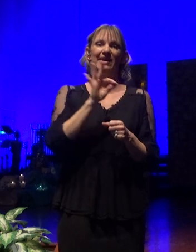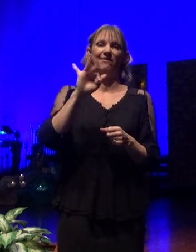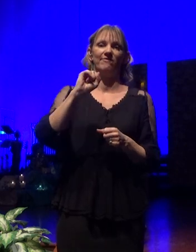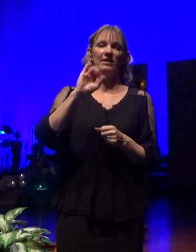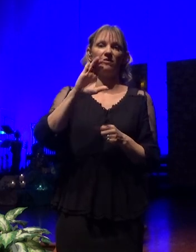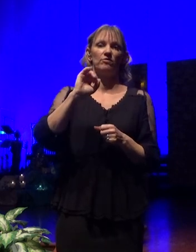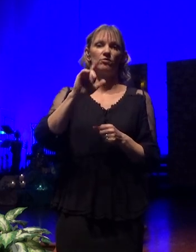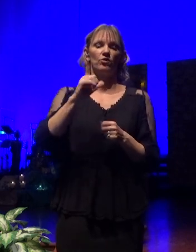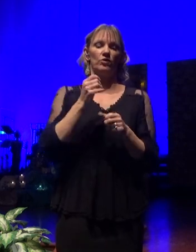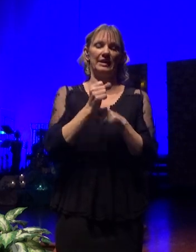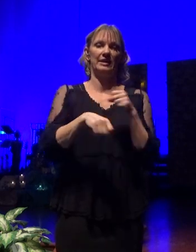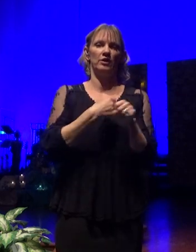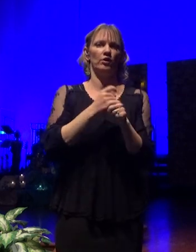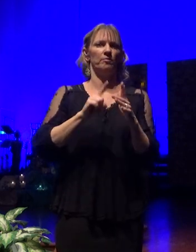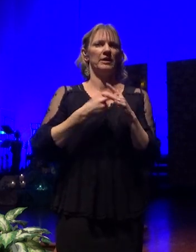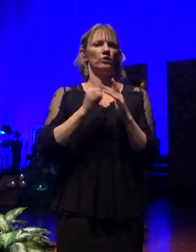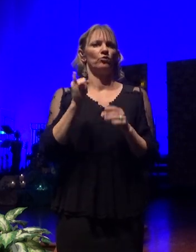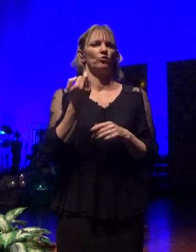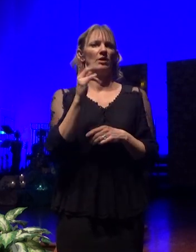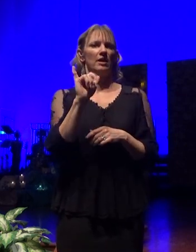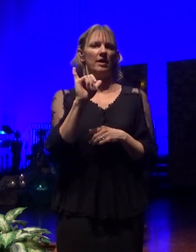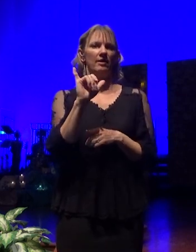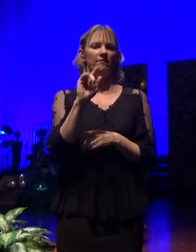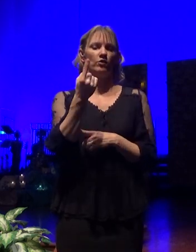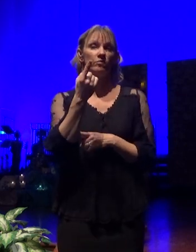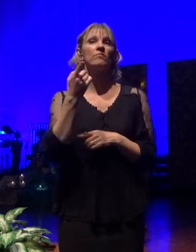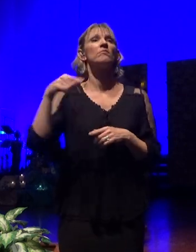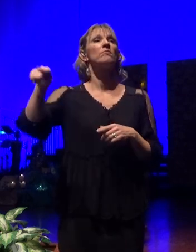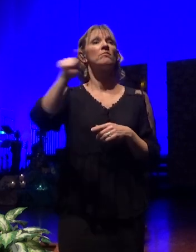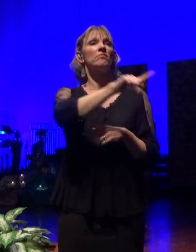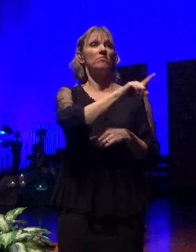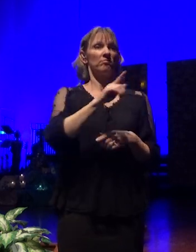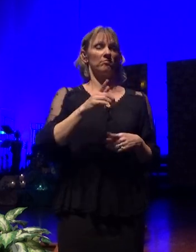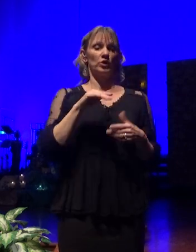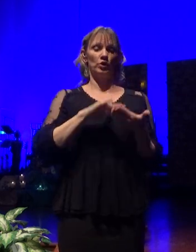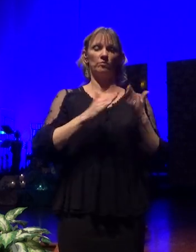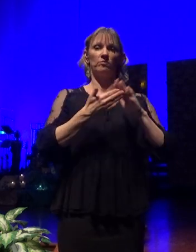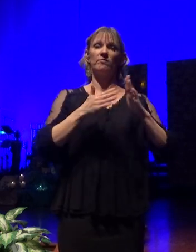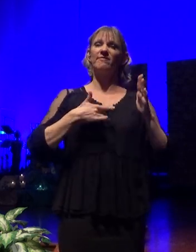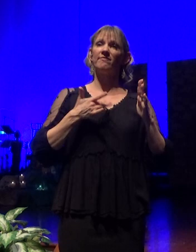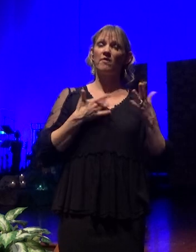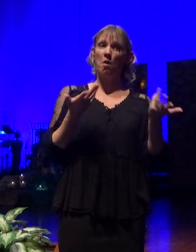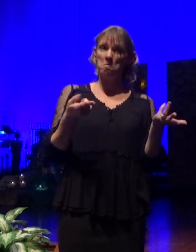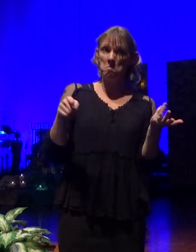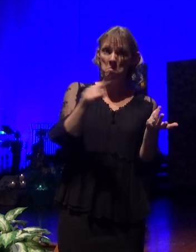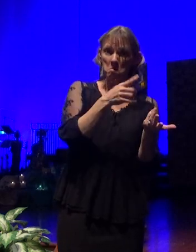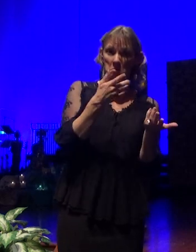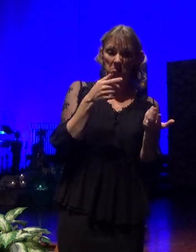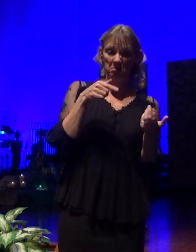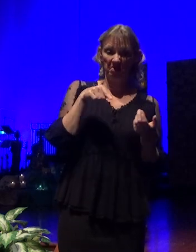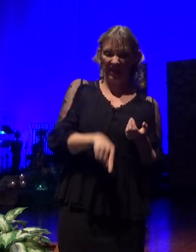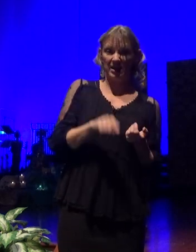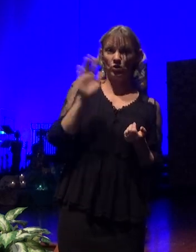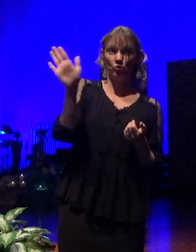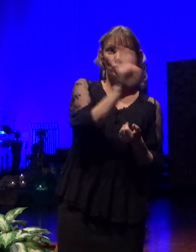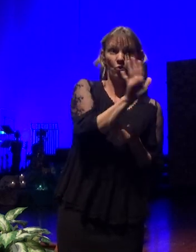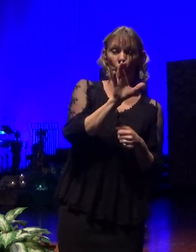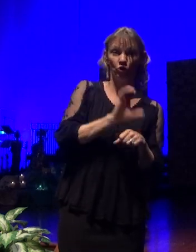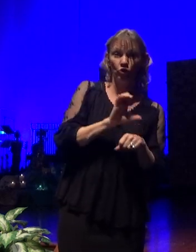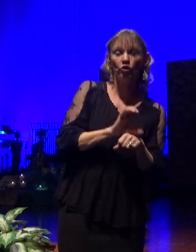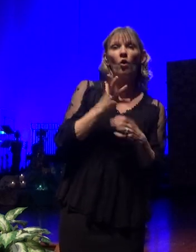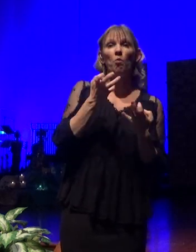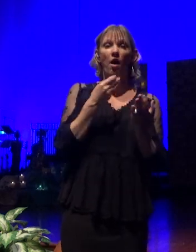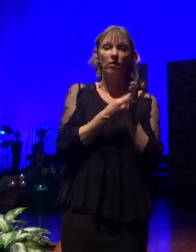July 1st. We invite those in our community who feel as though this is their church and they want to continue to feed it with